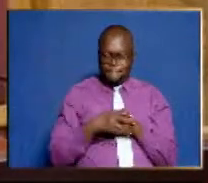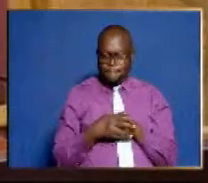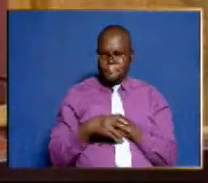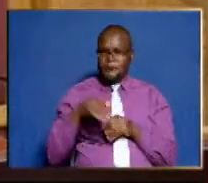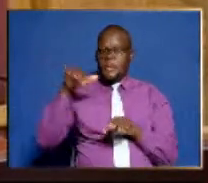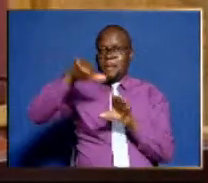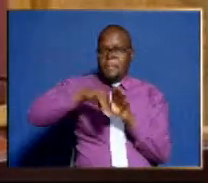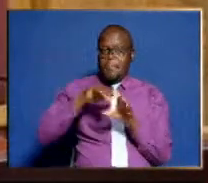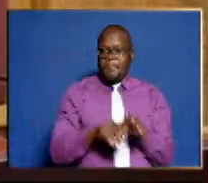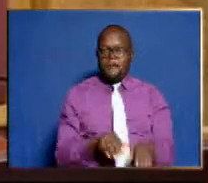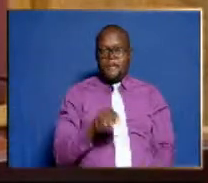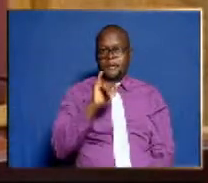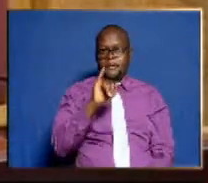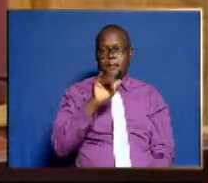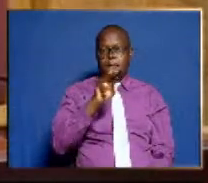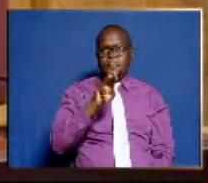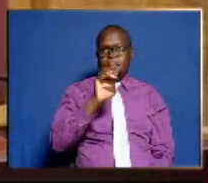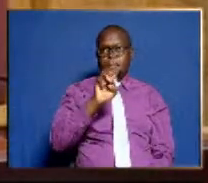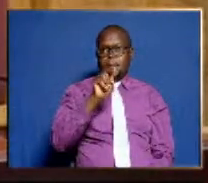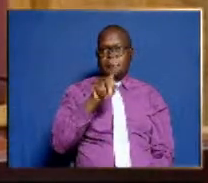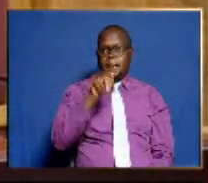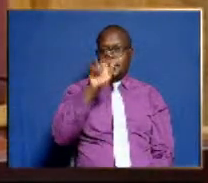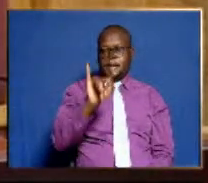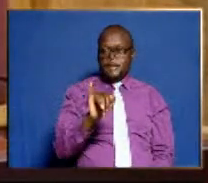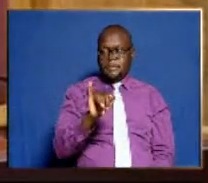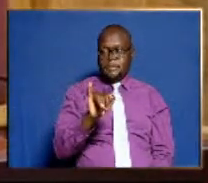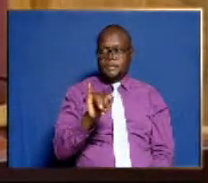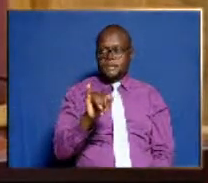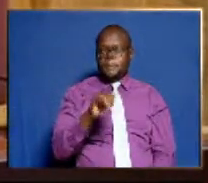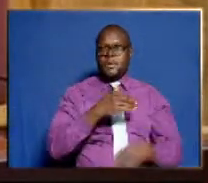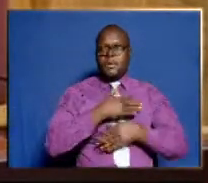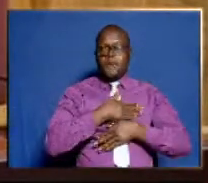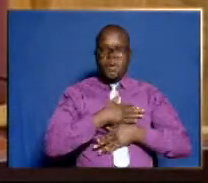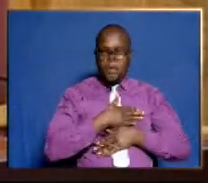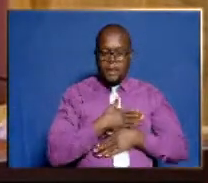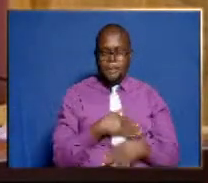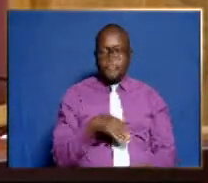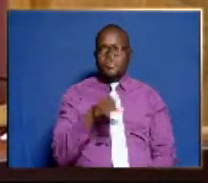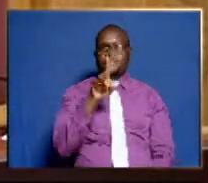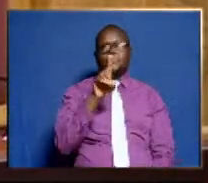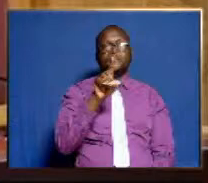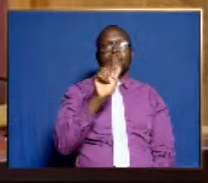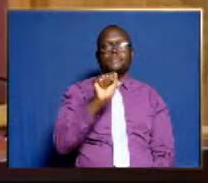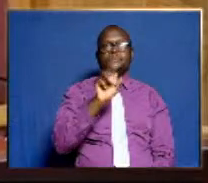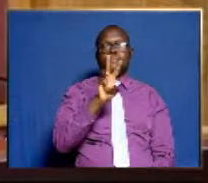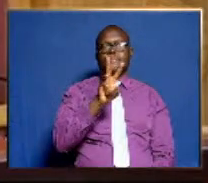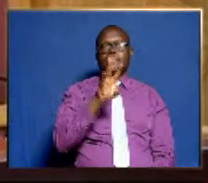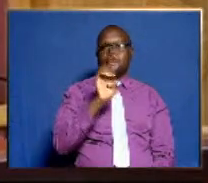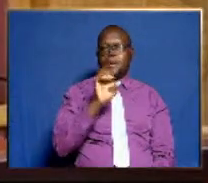for Imenti, North Imenti. That is the Honorable Dawood Abdul.